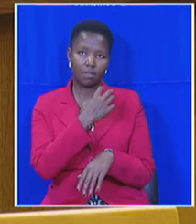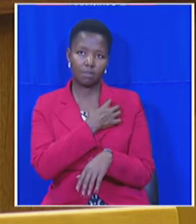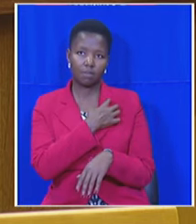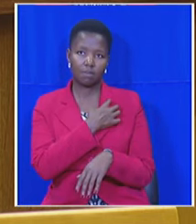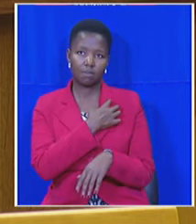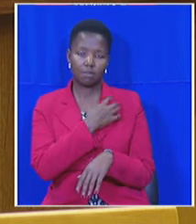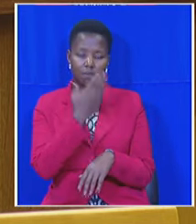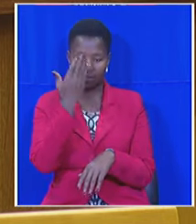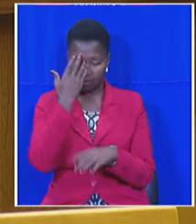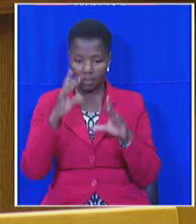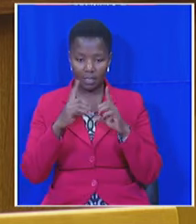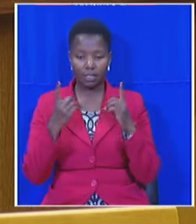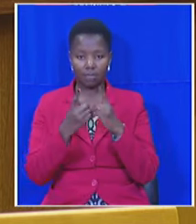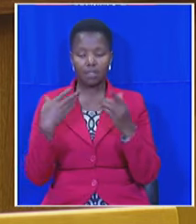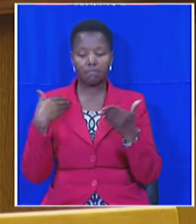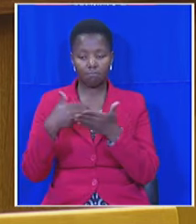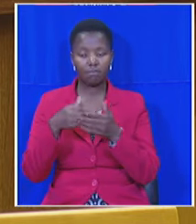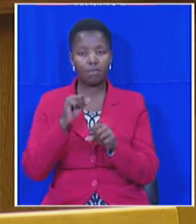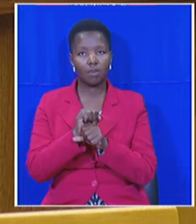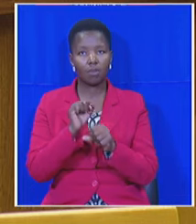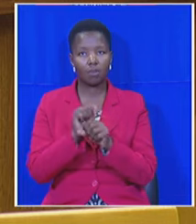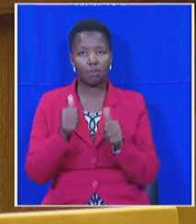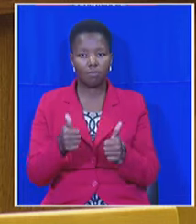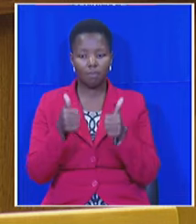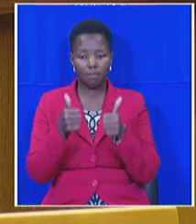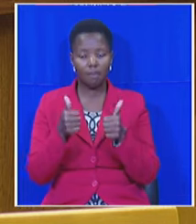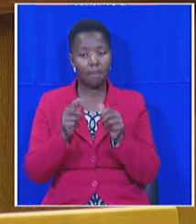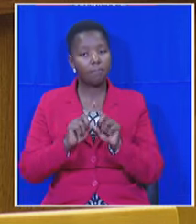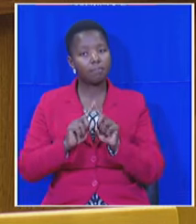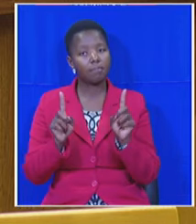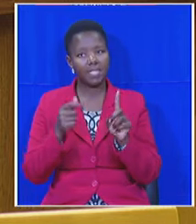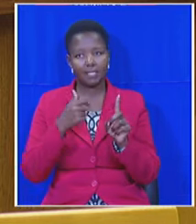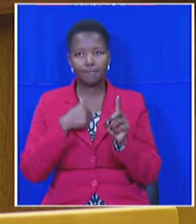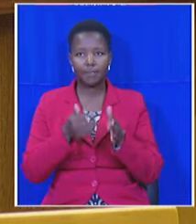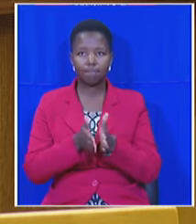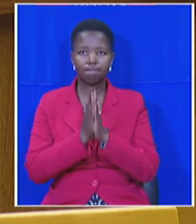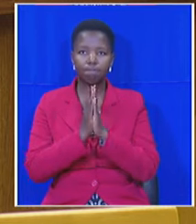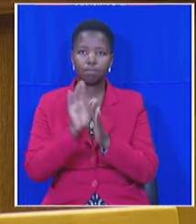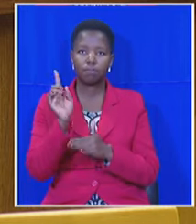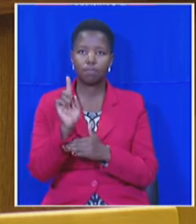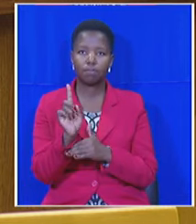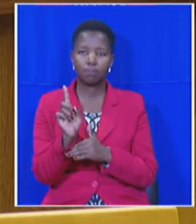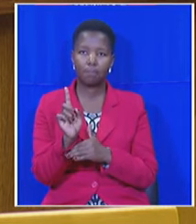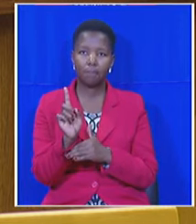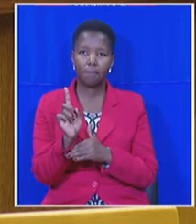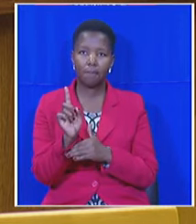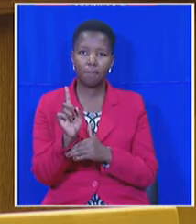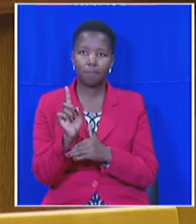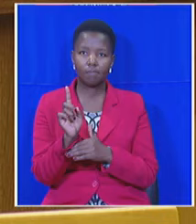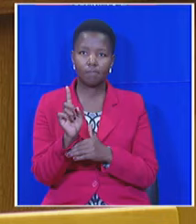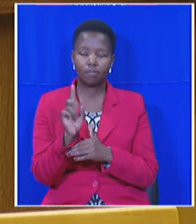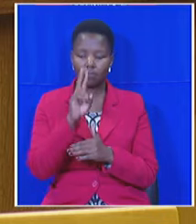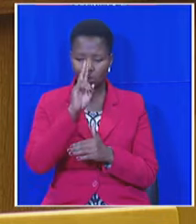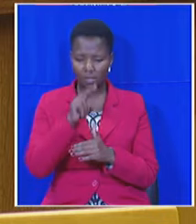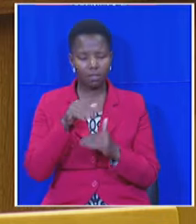the department is performing well, but what we are asking is greater intervention